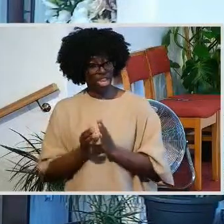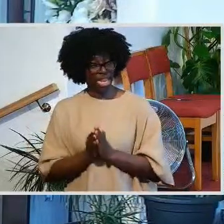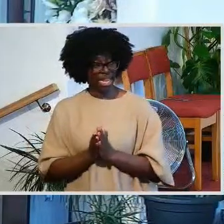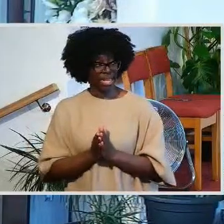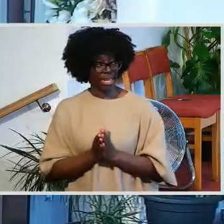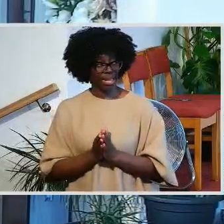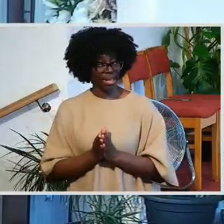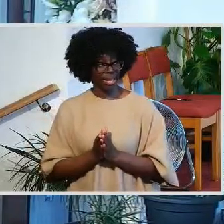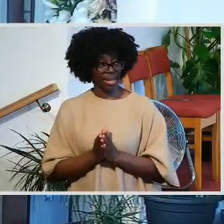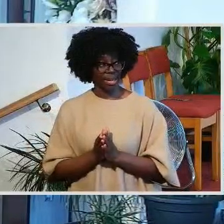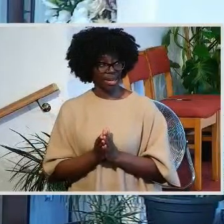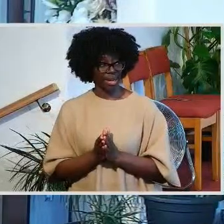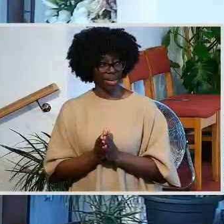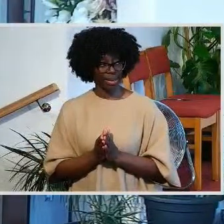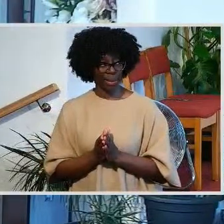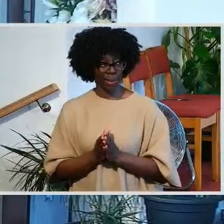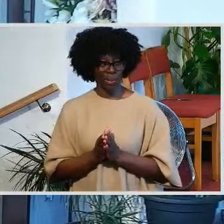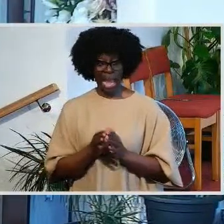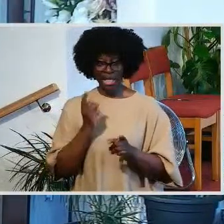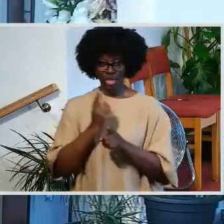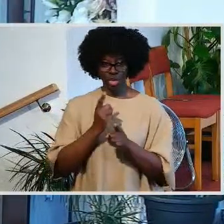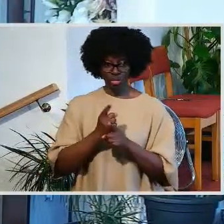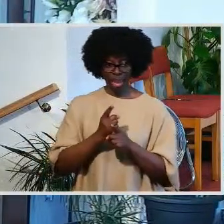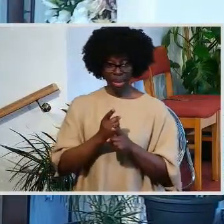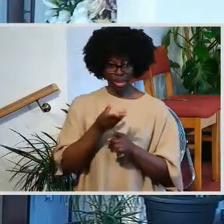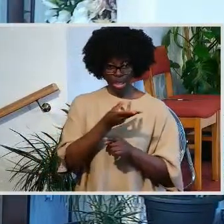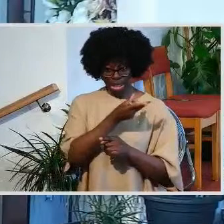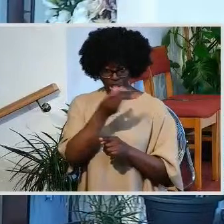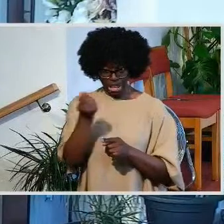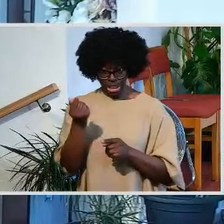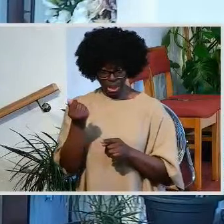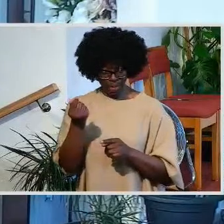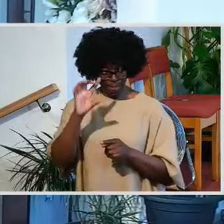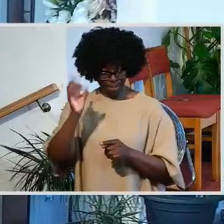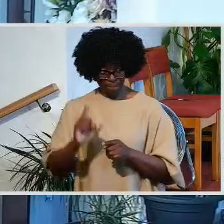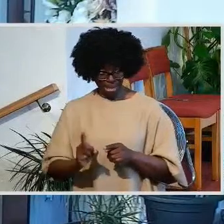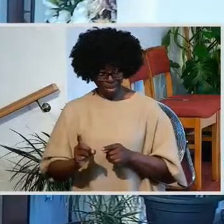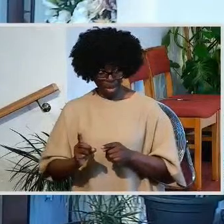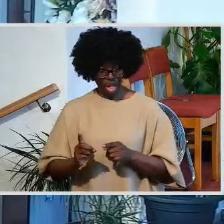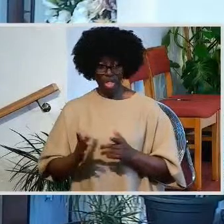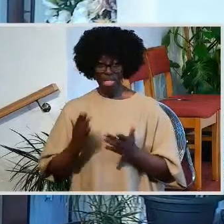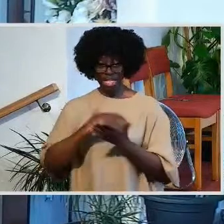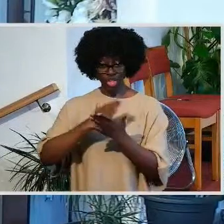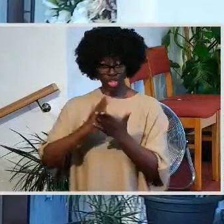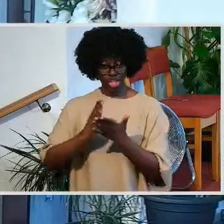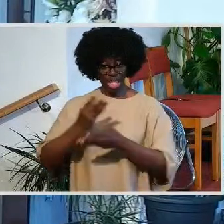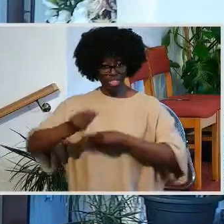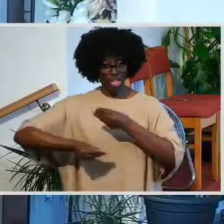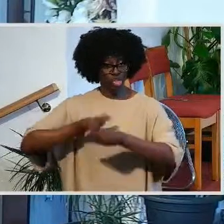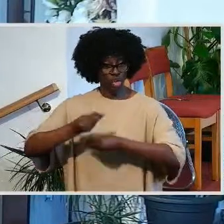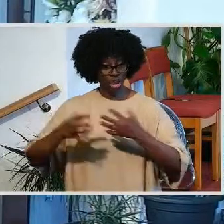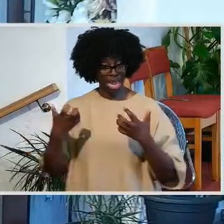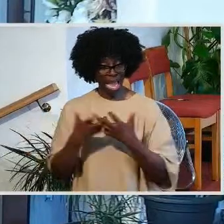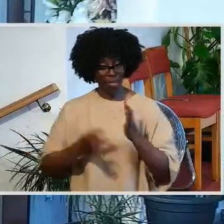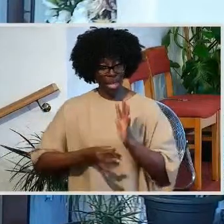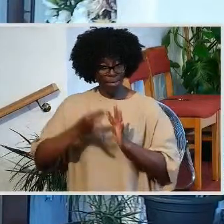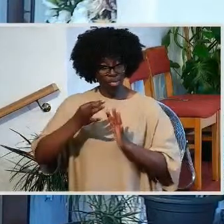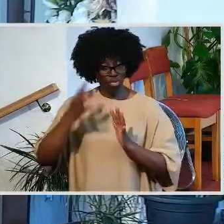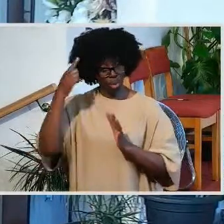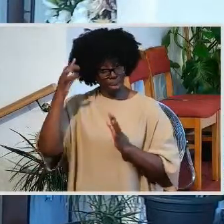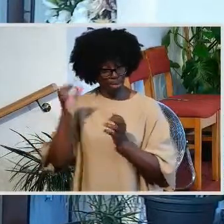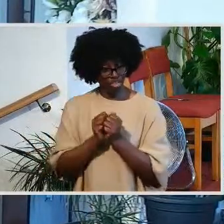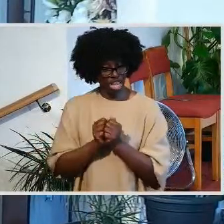has a few cases that he goes through of people who had Alzheimer's and things that they used, some of these principles to